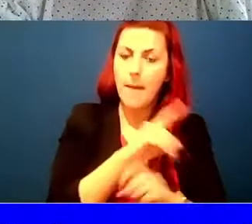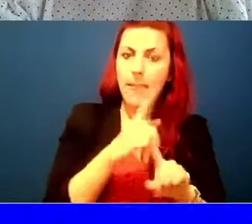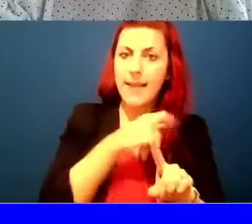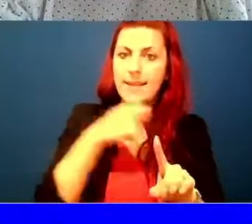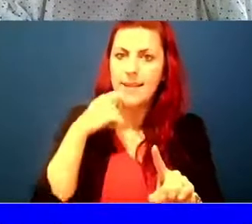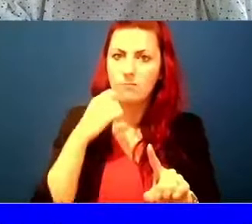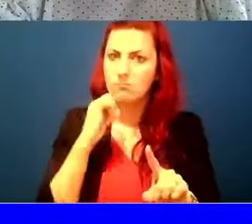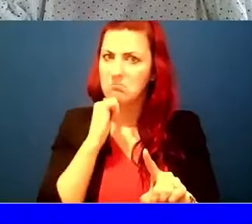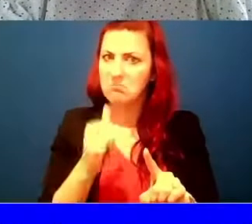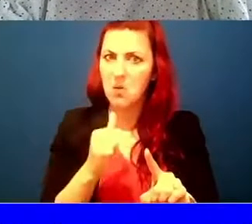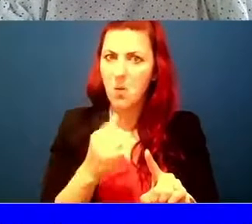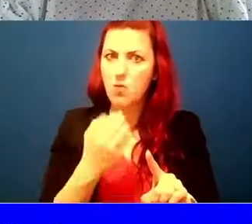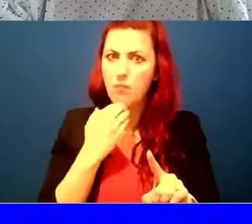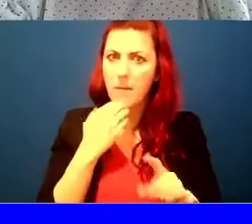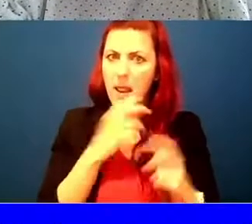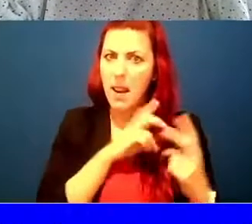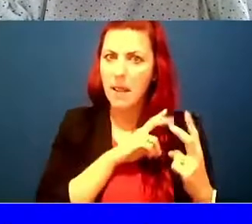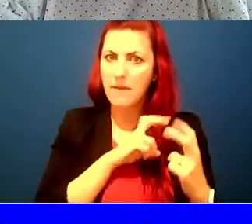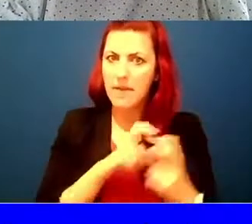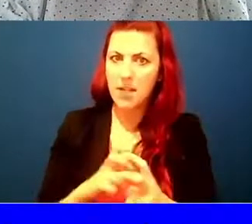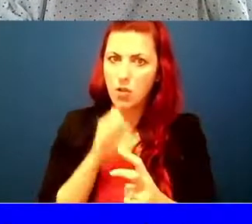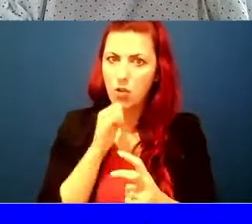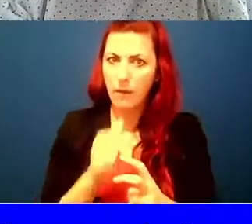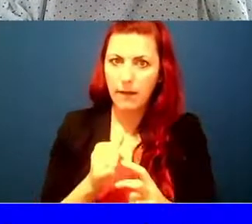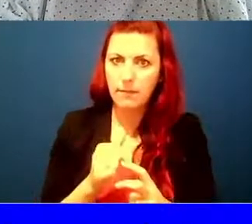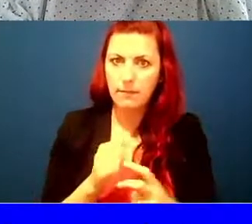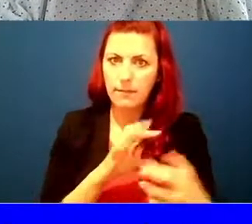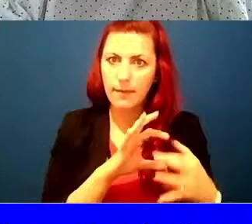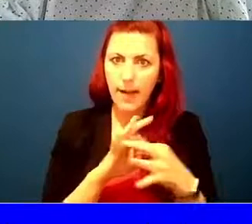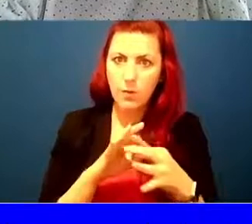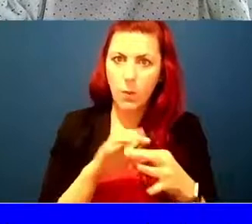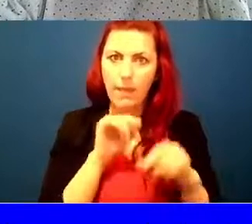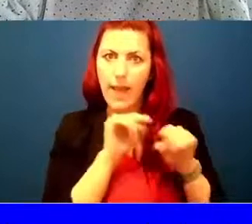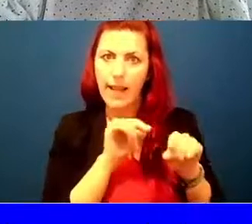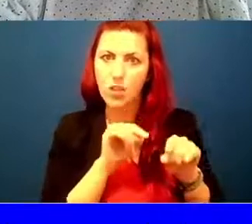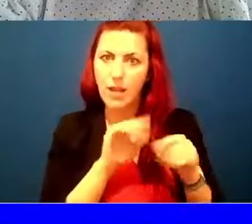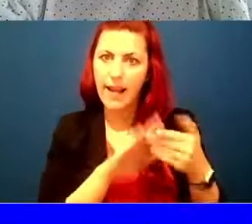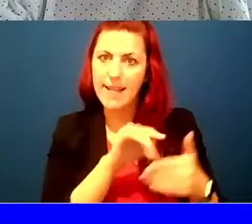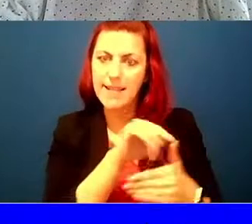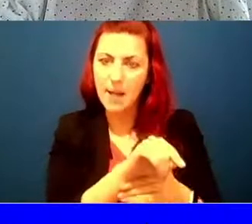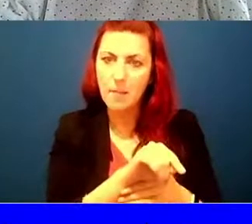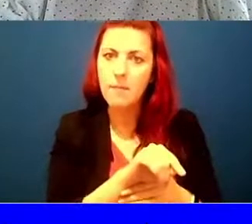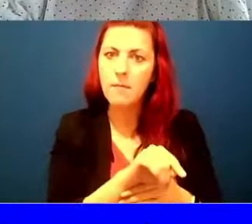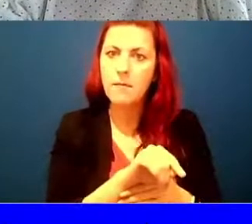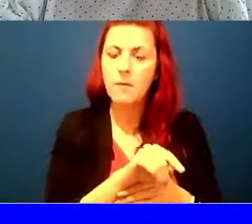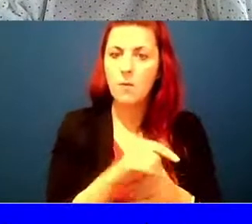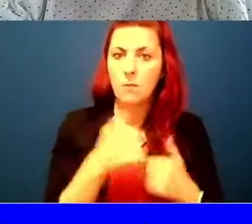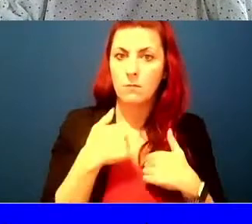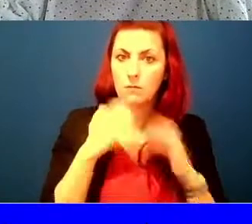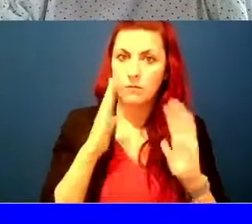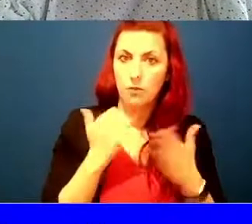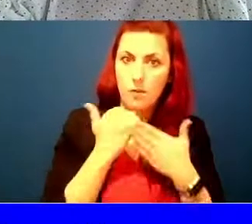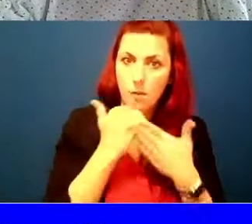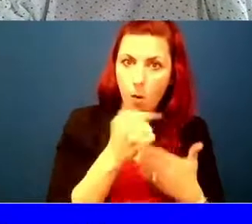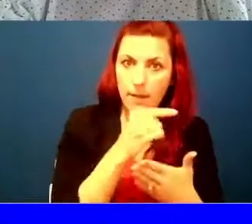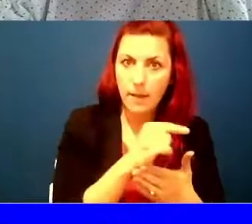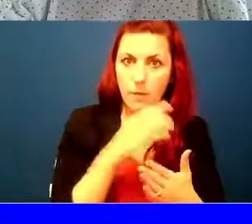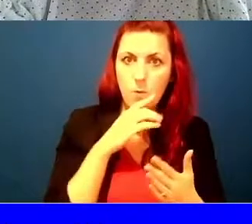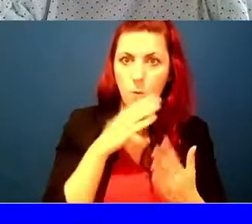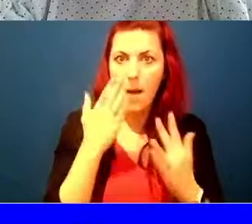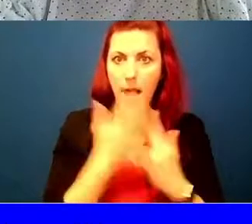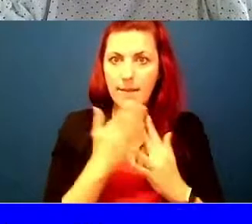in fact no criminal investigation in relation to the allegation. We supported him to access a solicitor